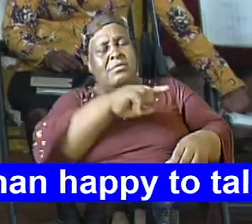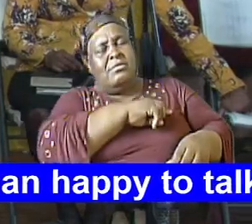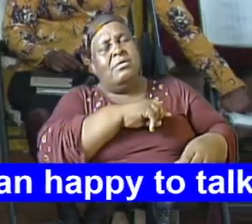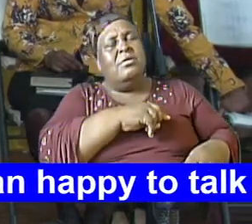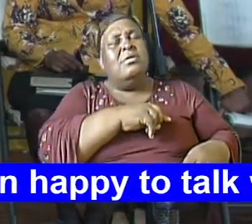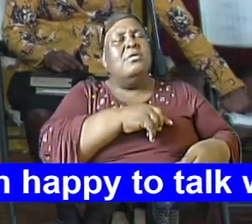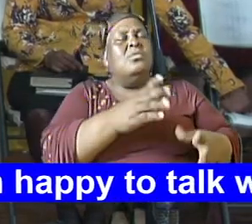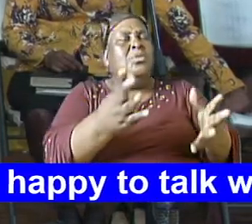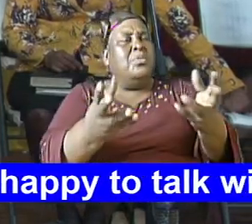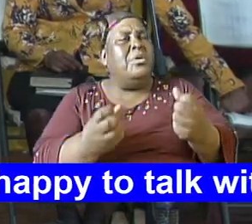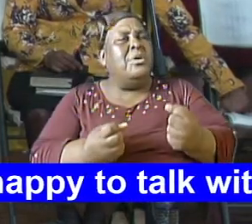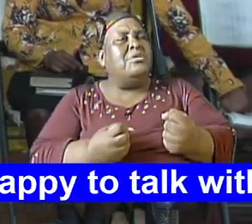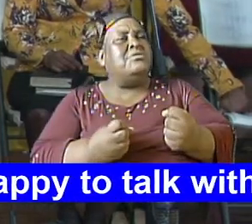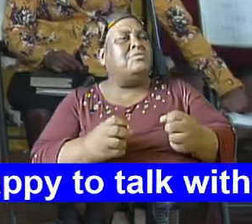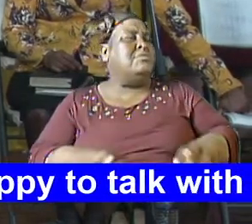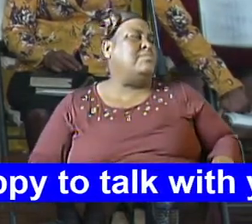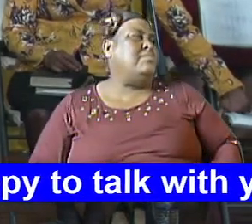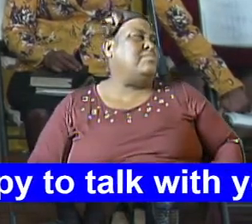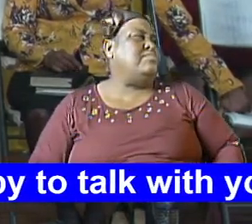Mighty God. Now,